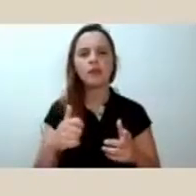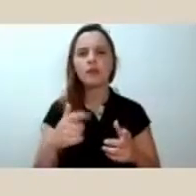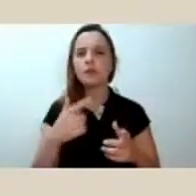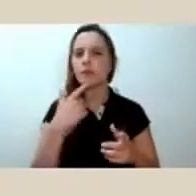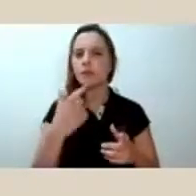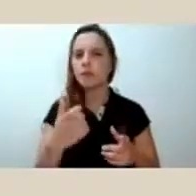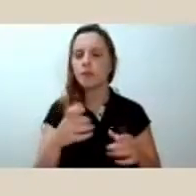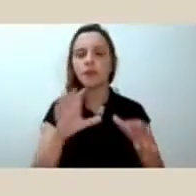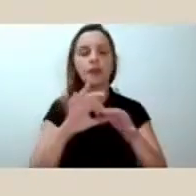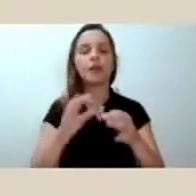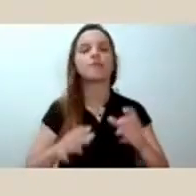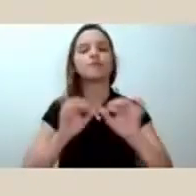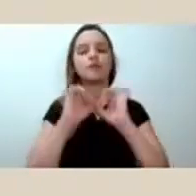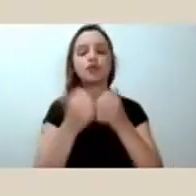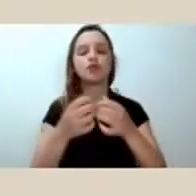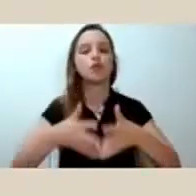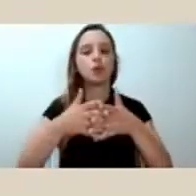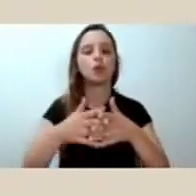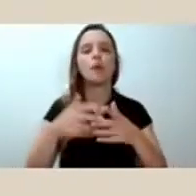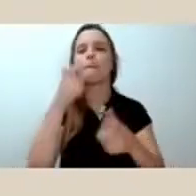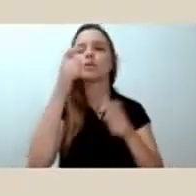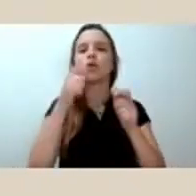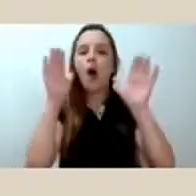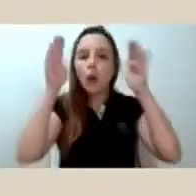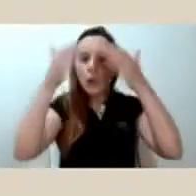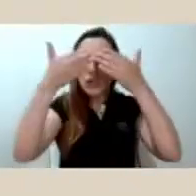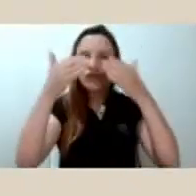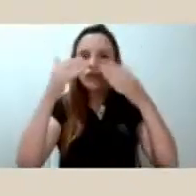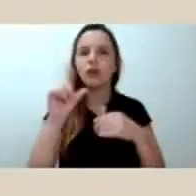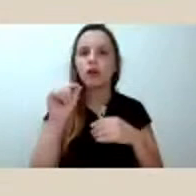constructs, and autistic people are at least believed to have